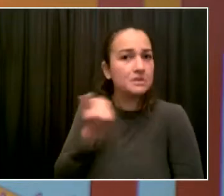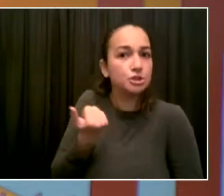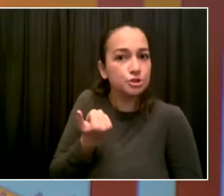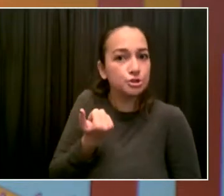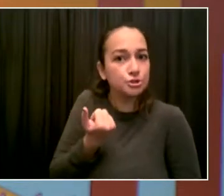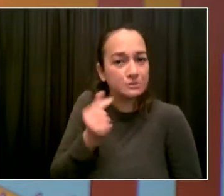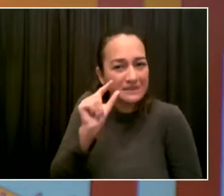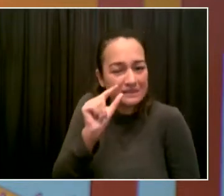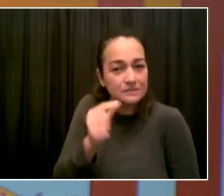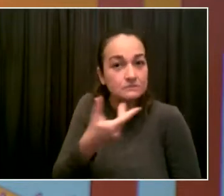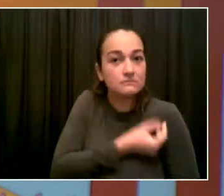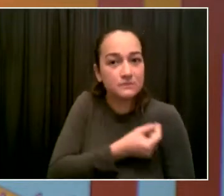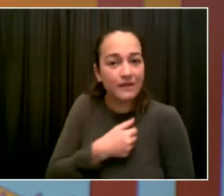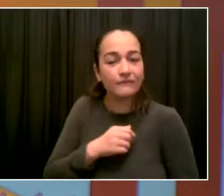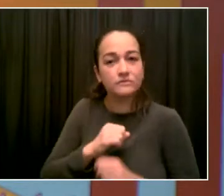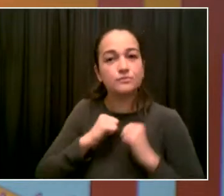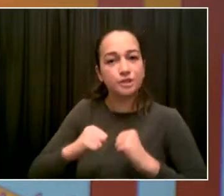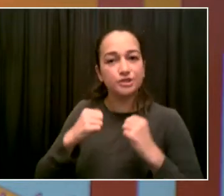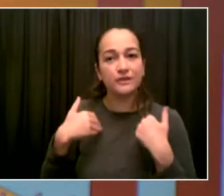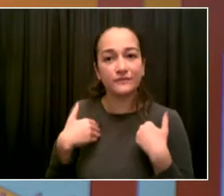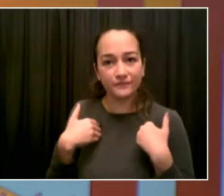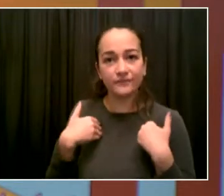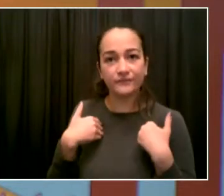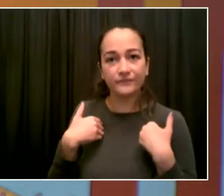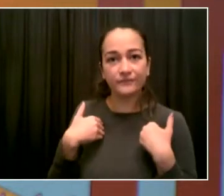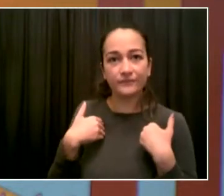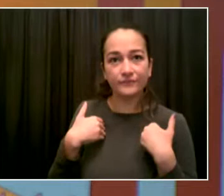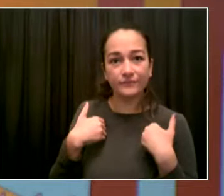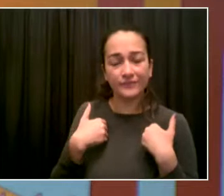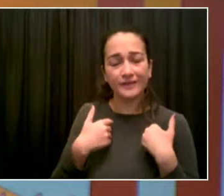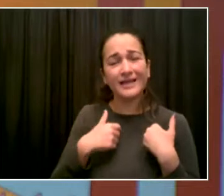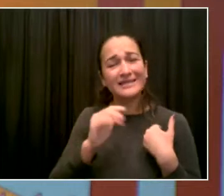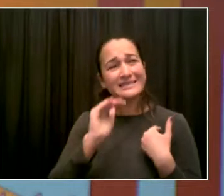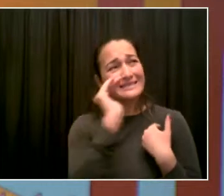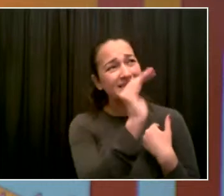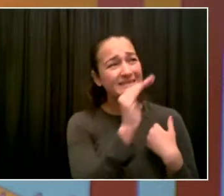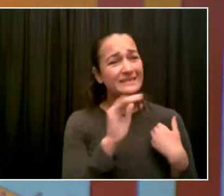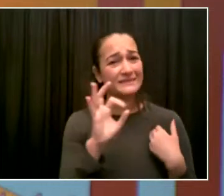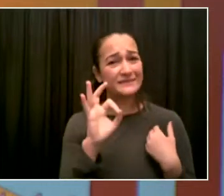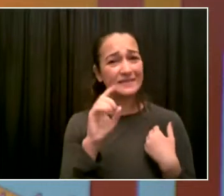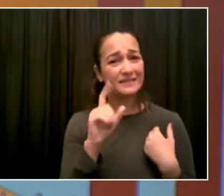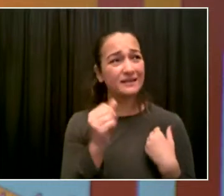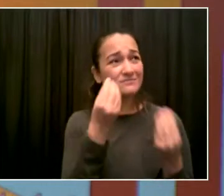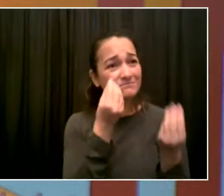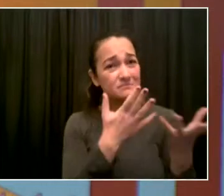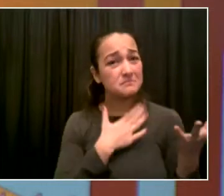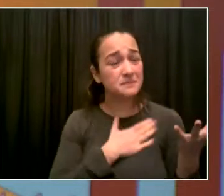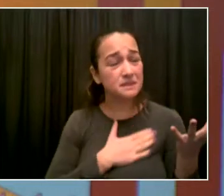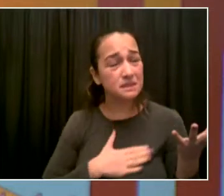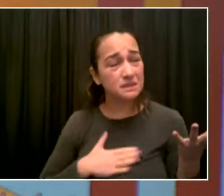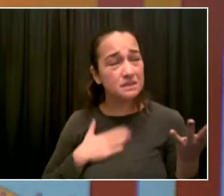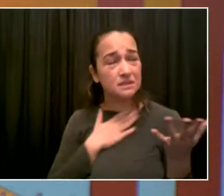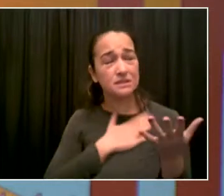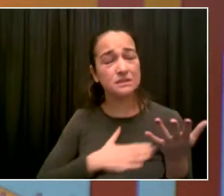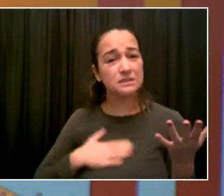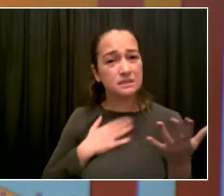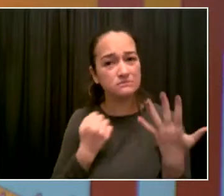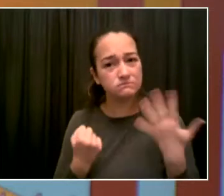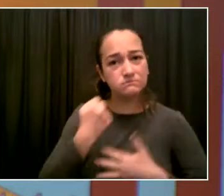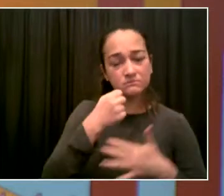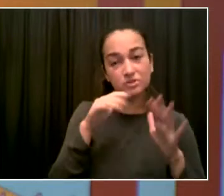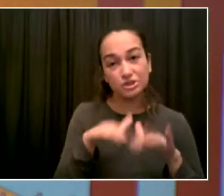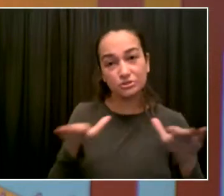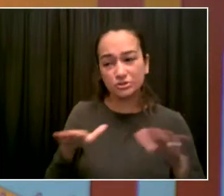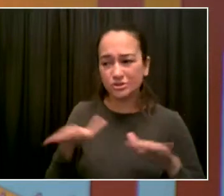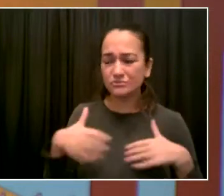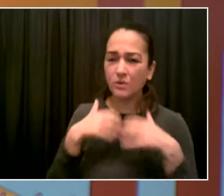kids and really move heaven and earth. There is not just one way to do things. The review process